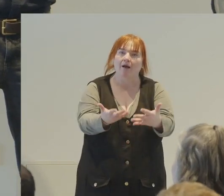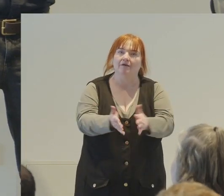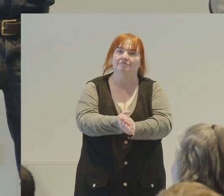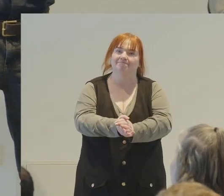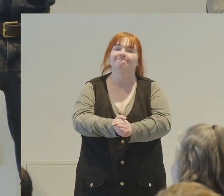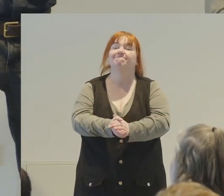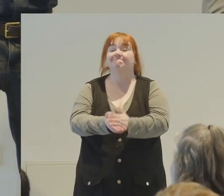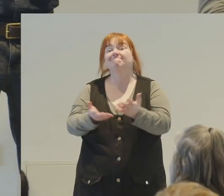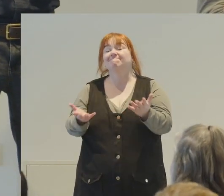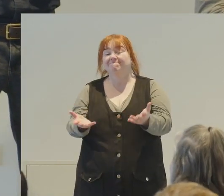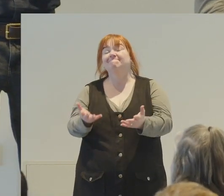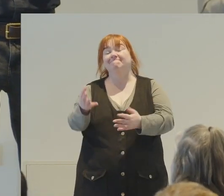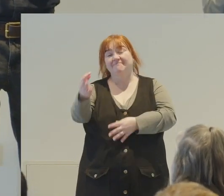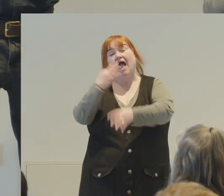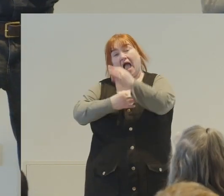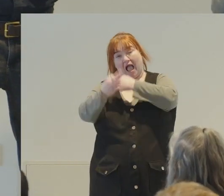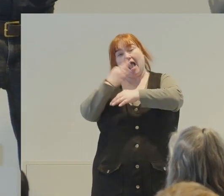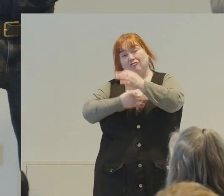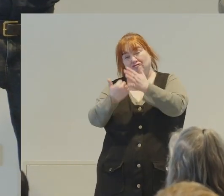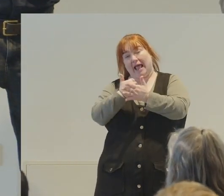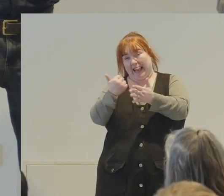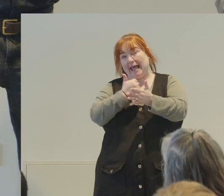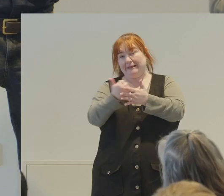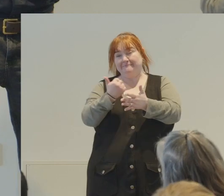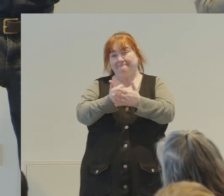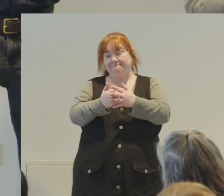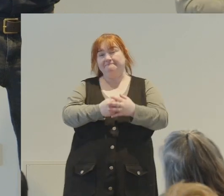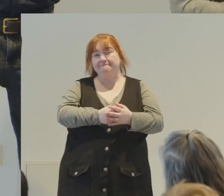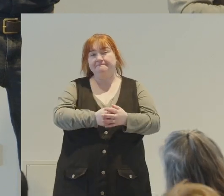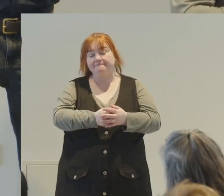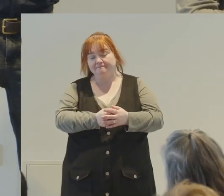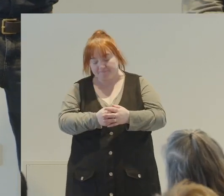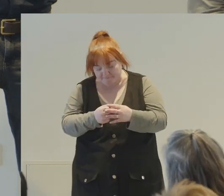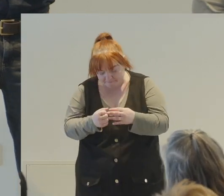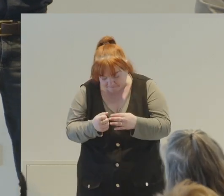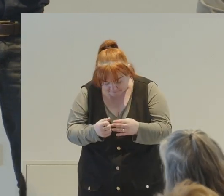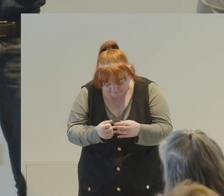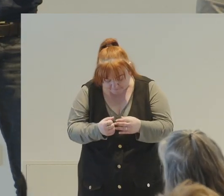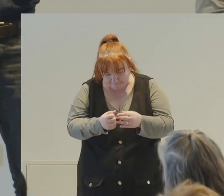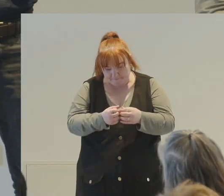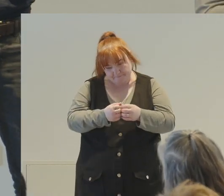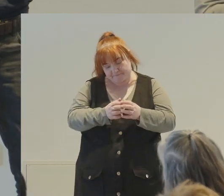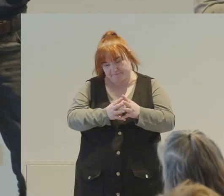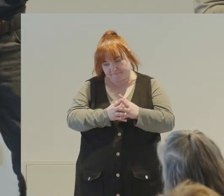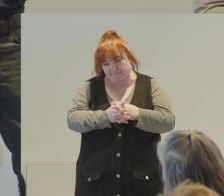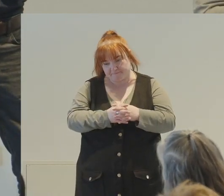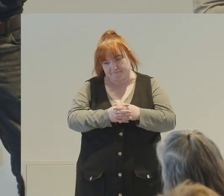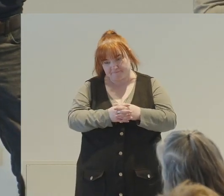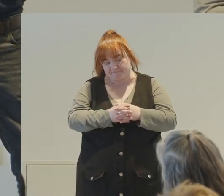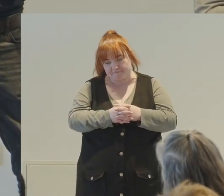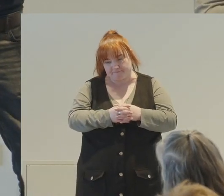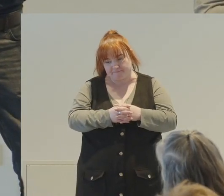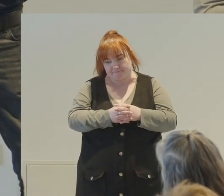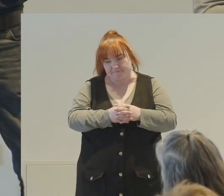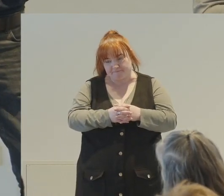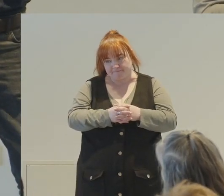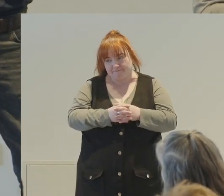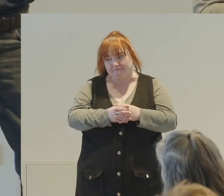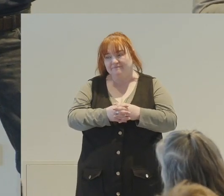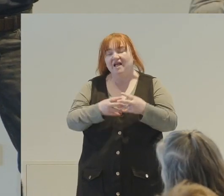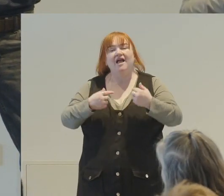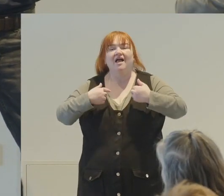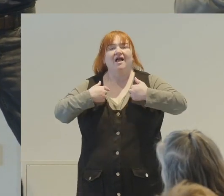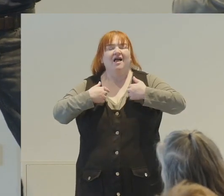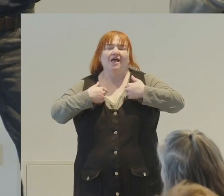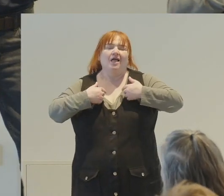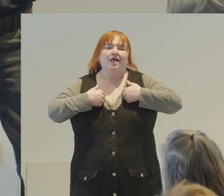very familiar thought. I'm not going to stand here and say this is how to persuade someone,